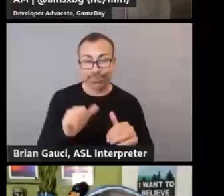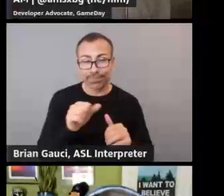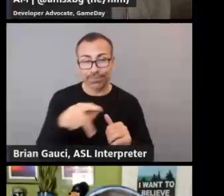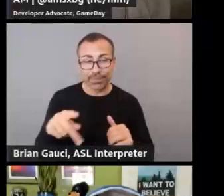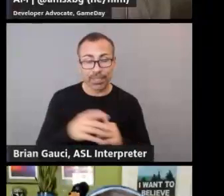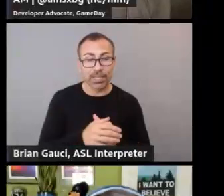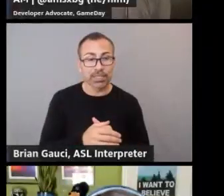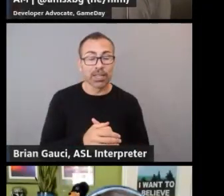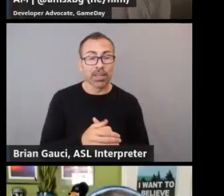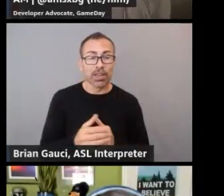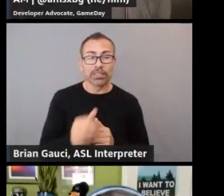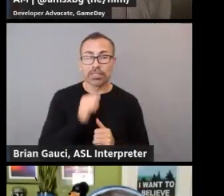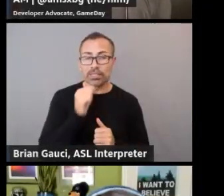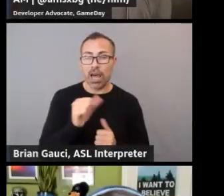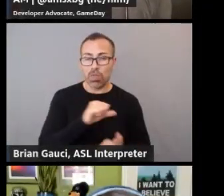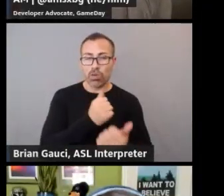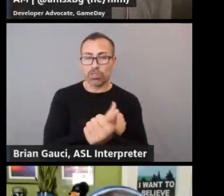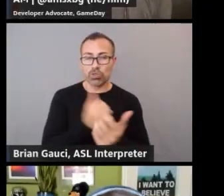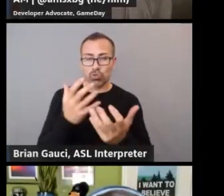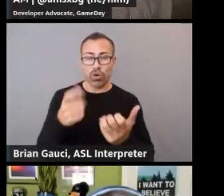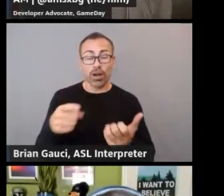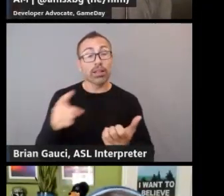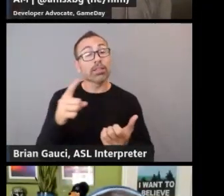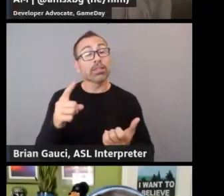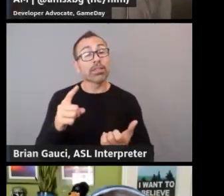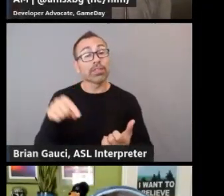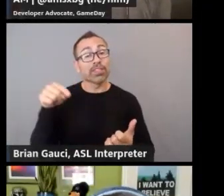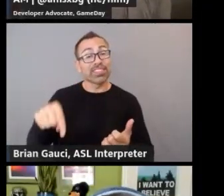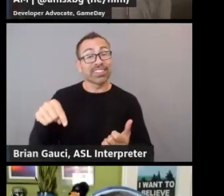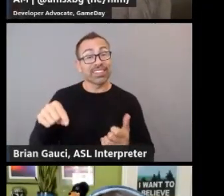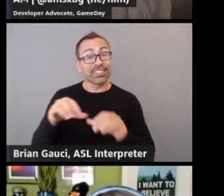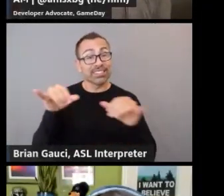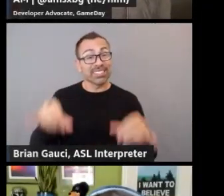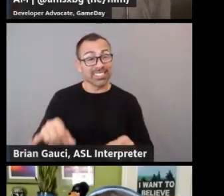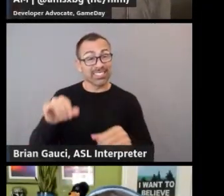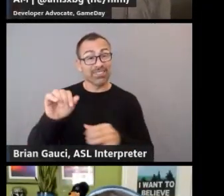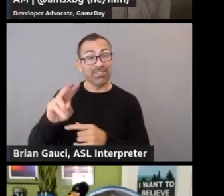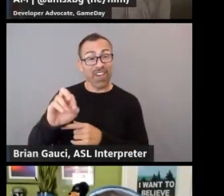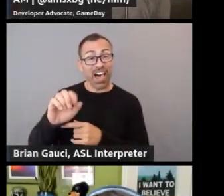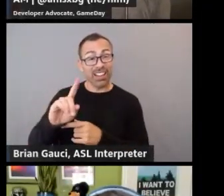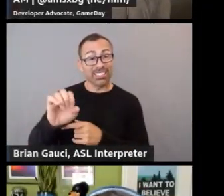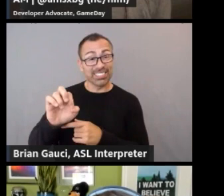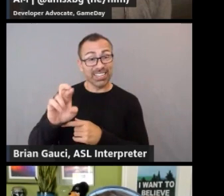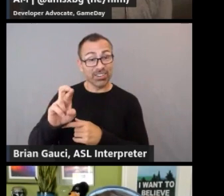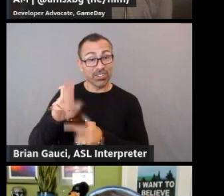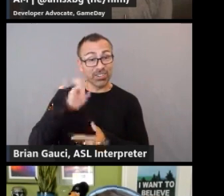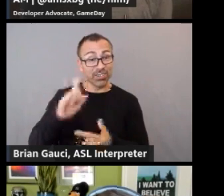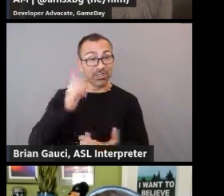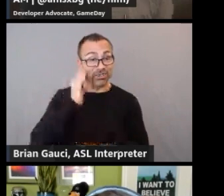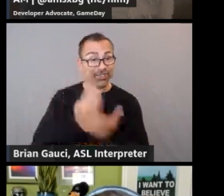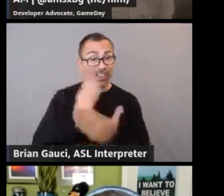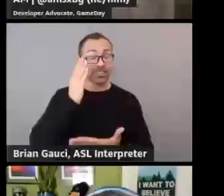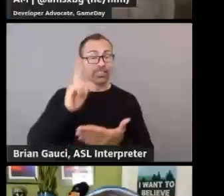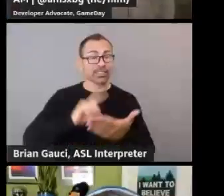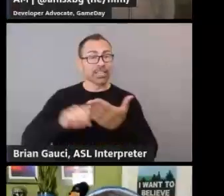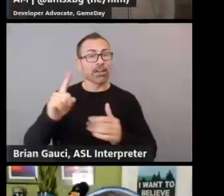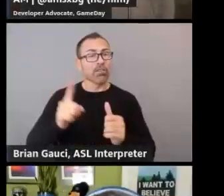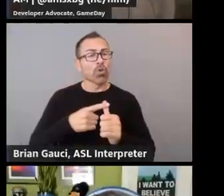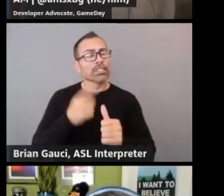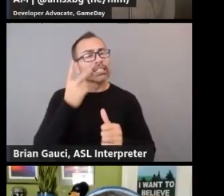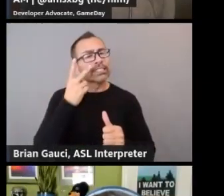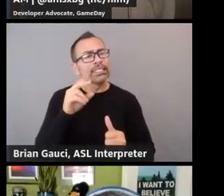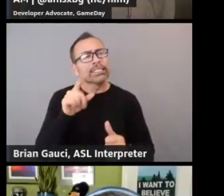authorization decision you wanted, the validator is going to catch you before you deploy that policy and say, no, you meant this other action instead. And not only that, you can